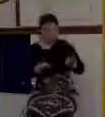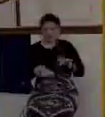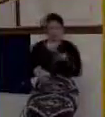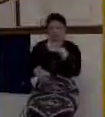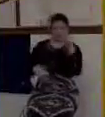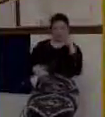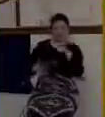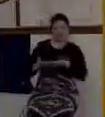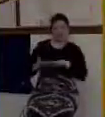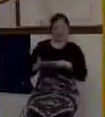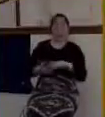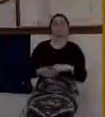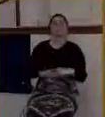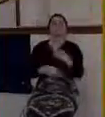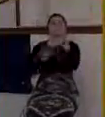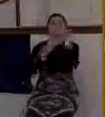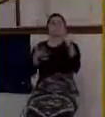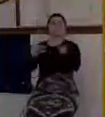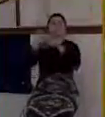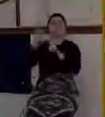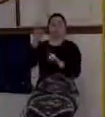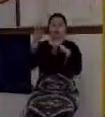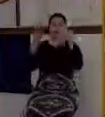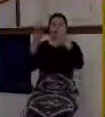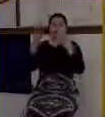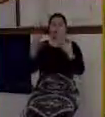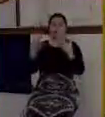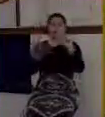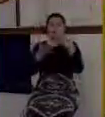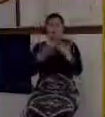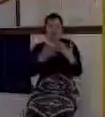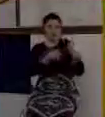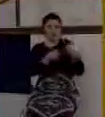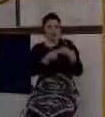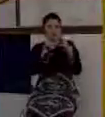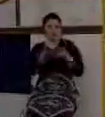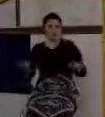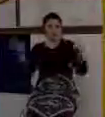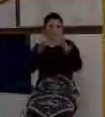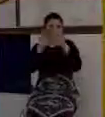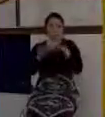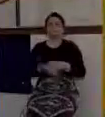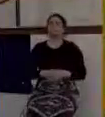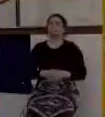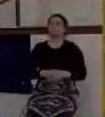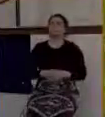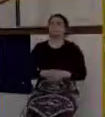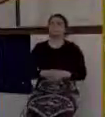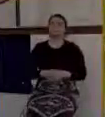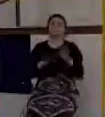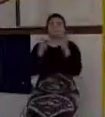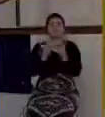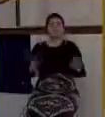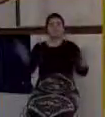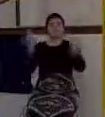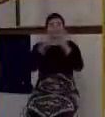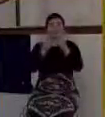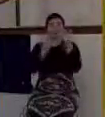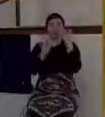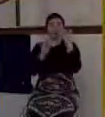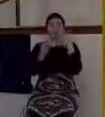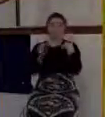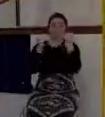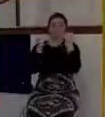sound theology matters. Here's the first one. Number one, it matters because many have misinterpreted the Scripture. Many